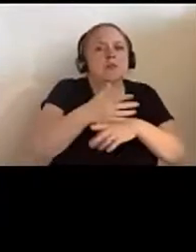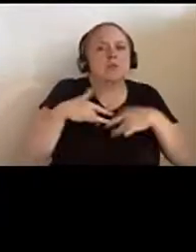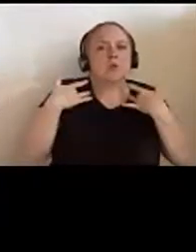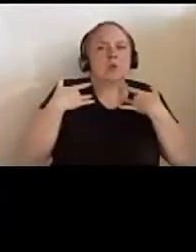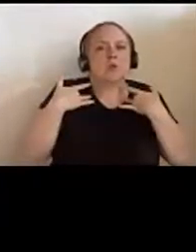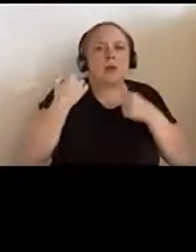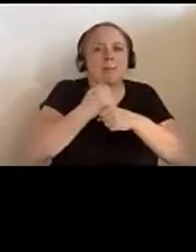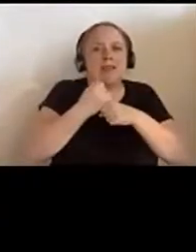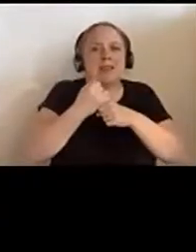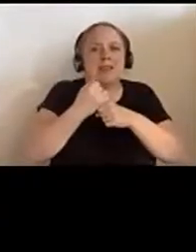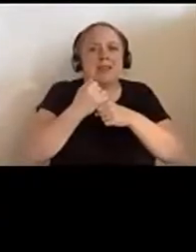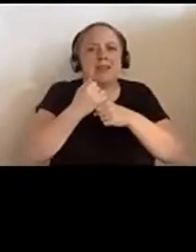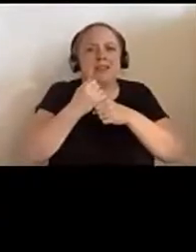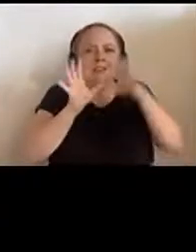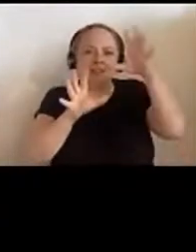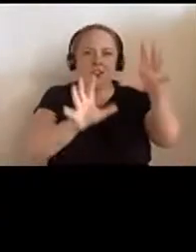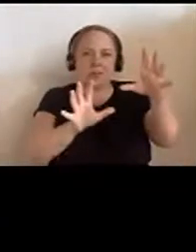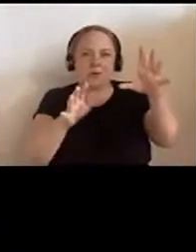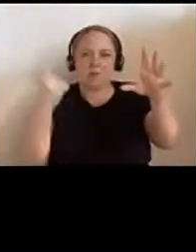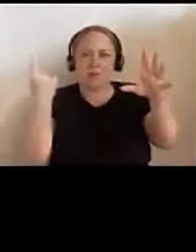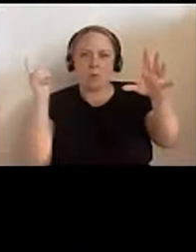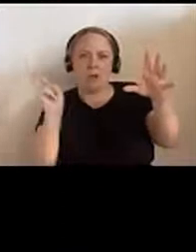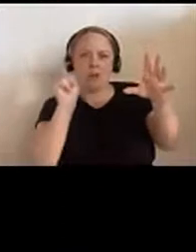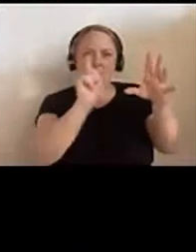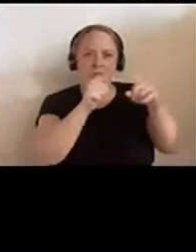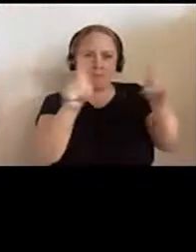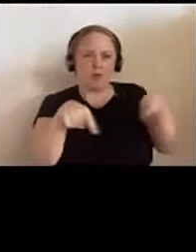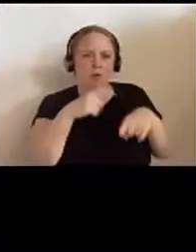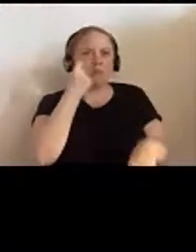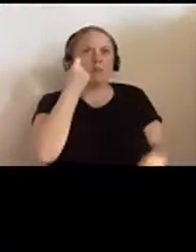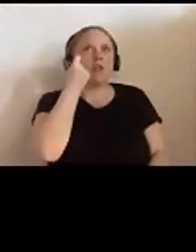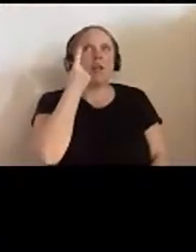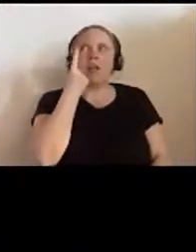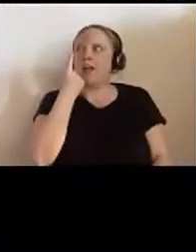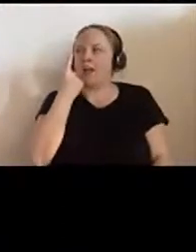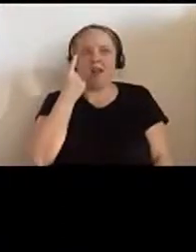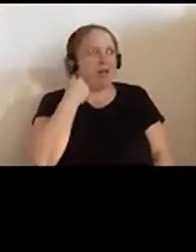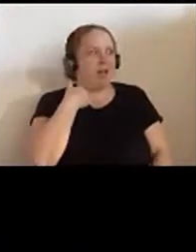interactive installations. I love to see that moment when somebody walks in a room and realizes that they've had an influence